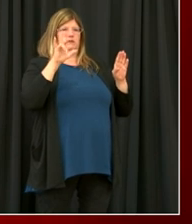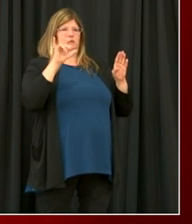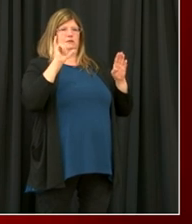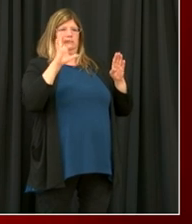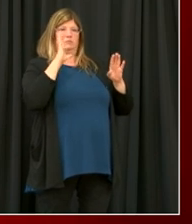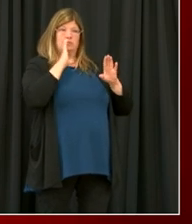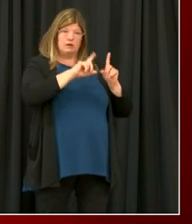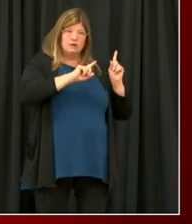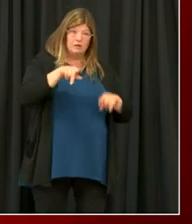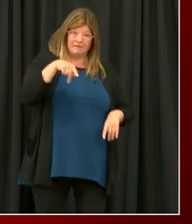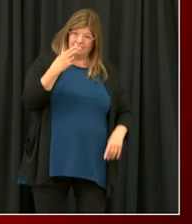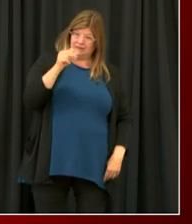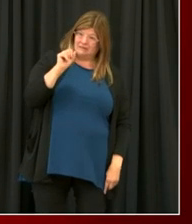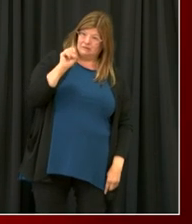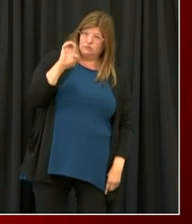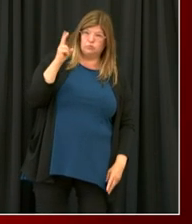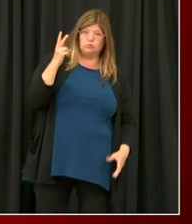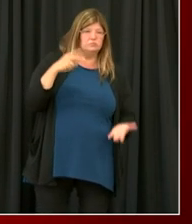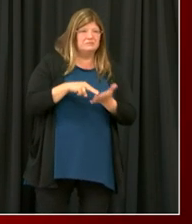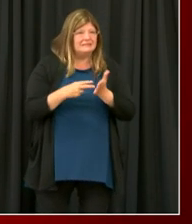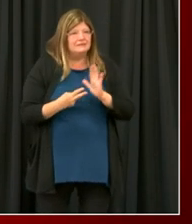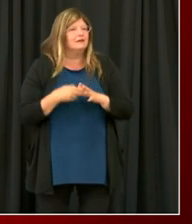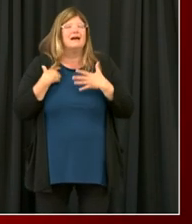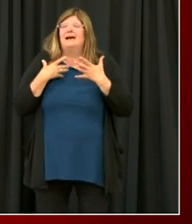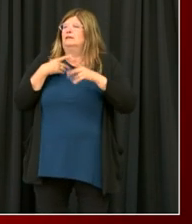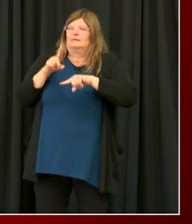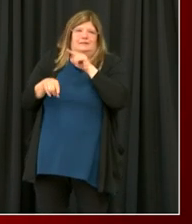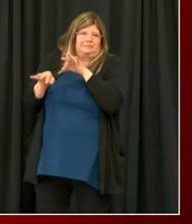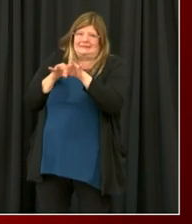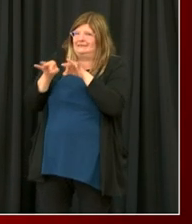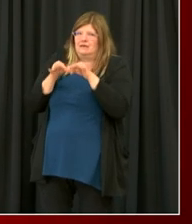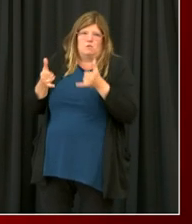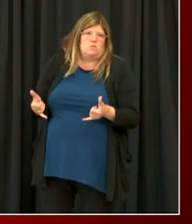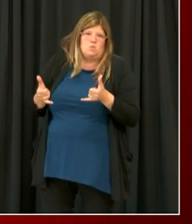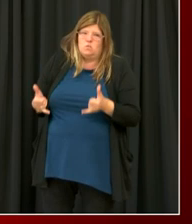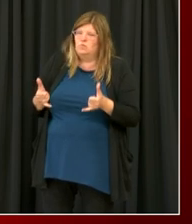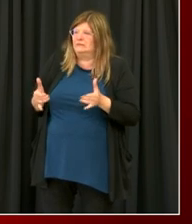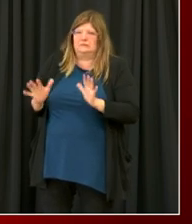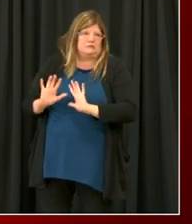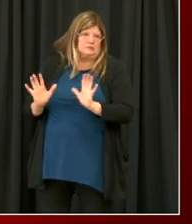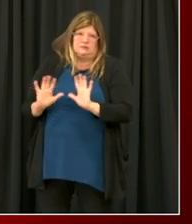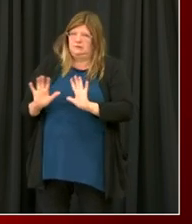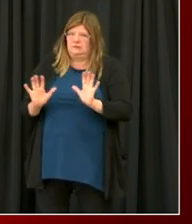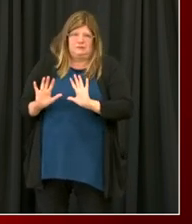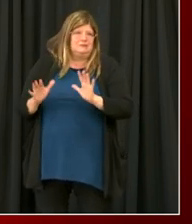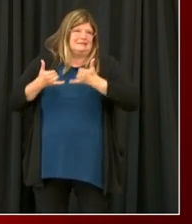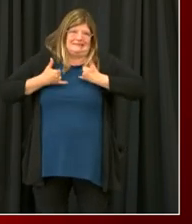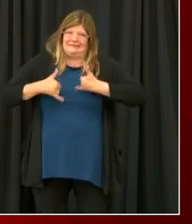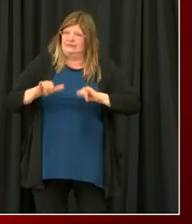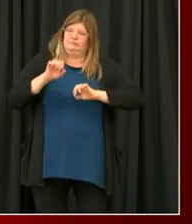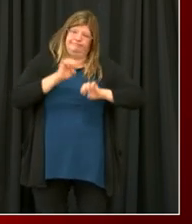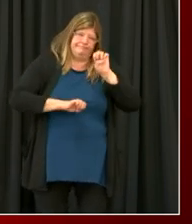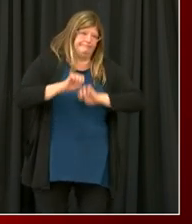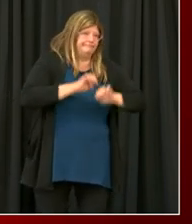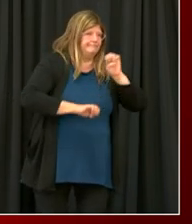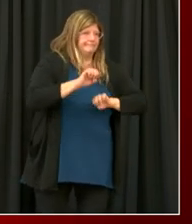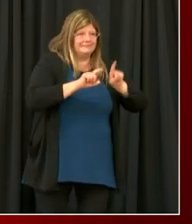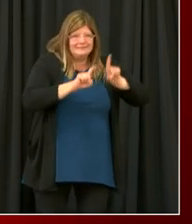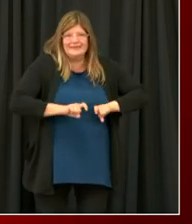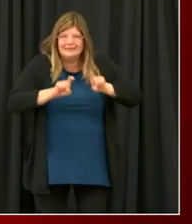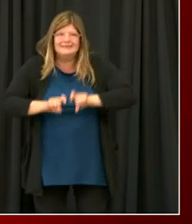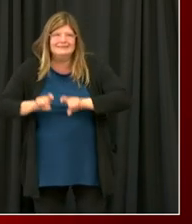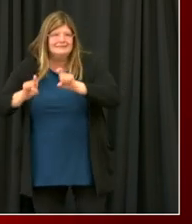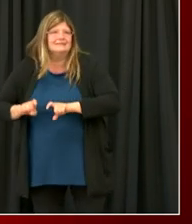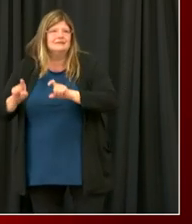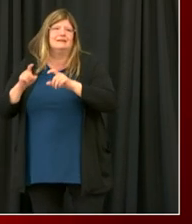2? I can't right now, Sam, because we're still evaluating some